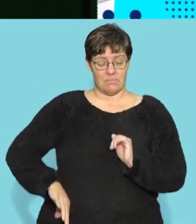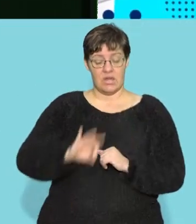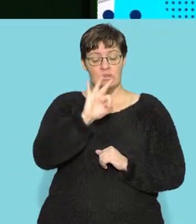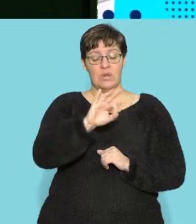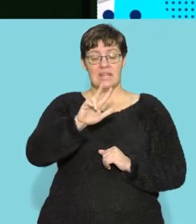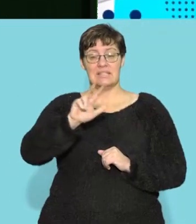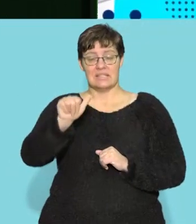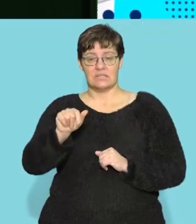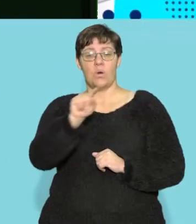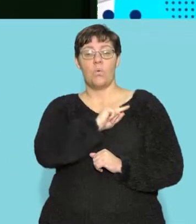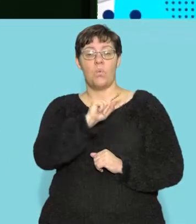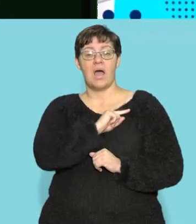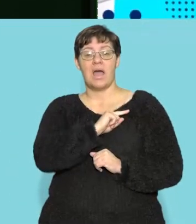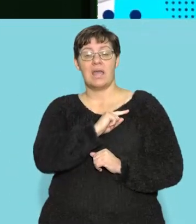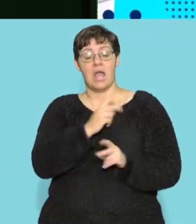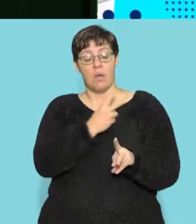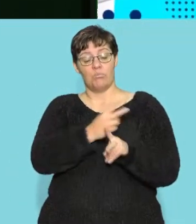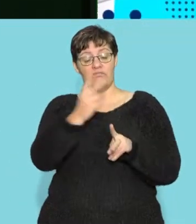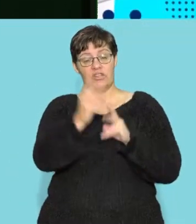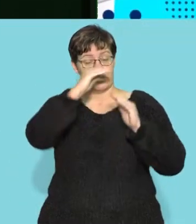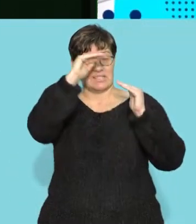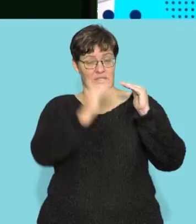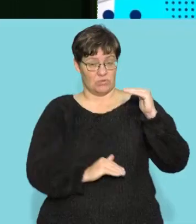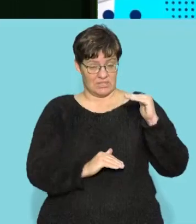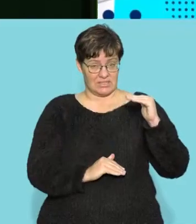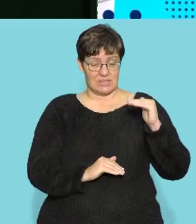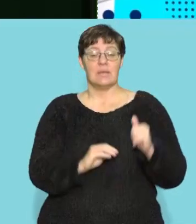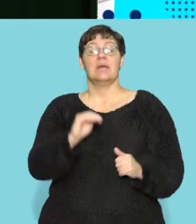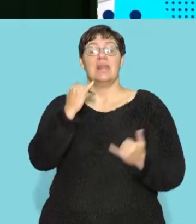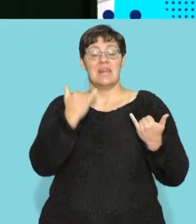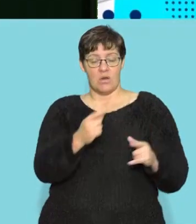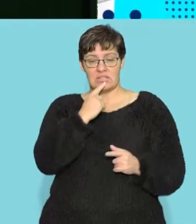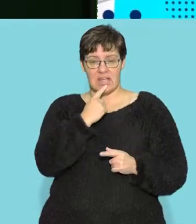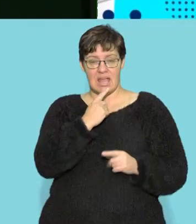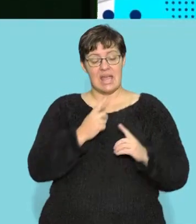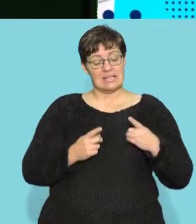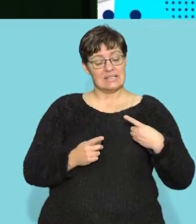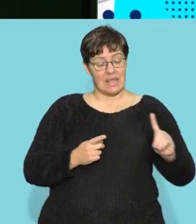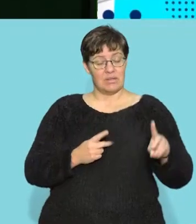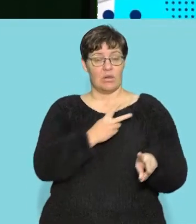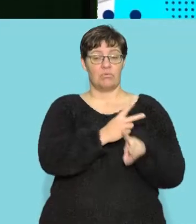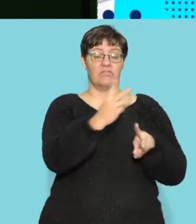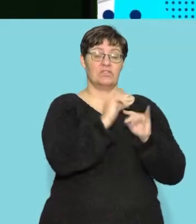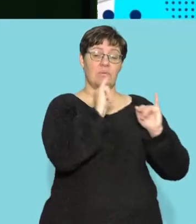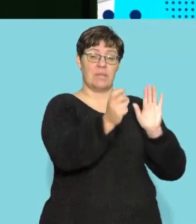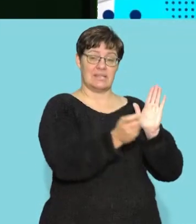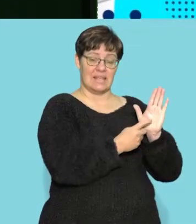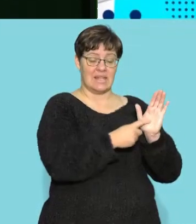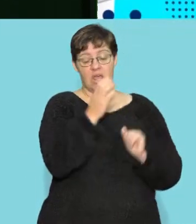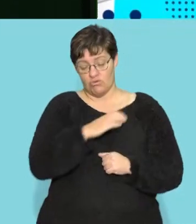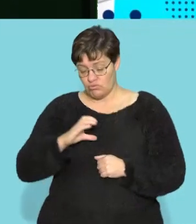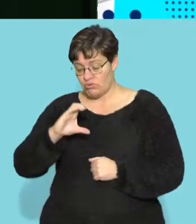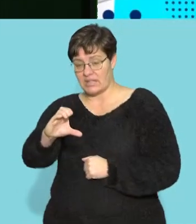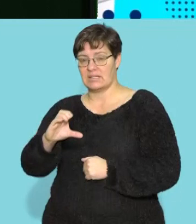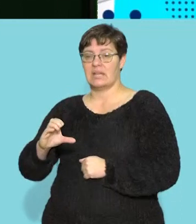you are decreasing your provision for bad debts. You're going to say debit provision for bad debts, credit provision